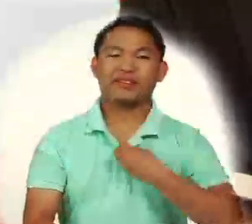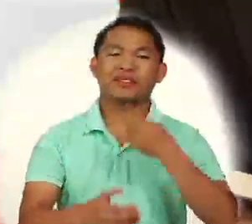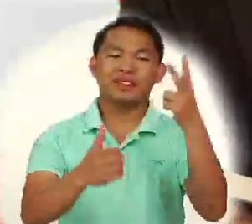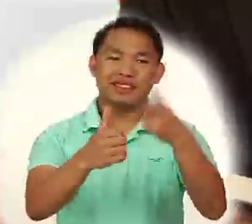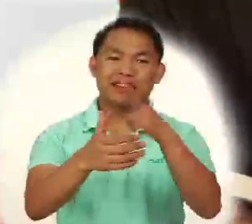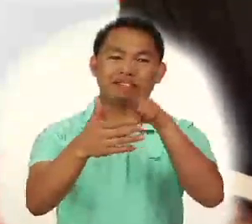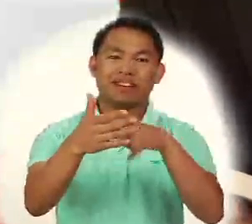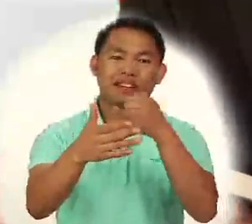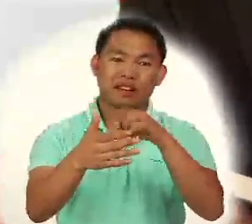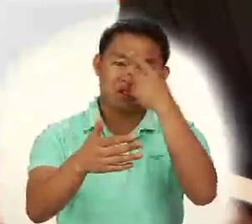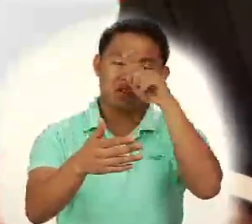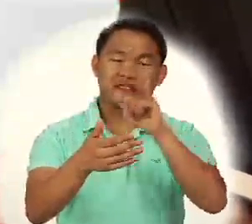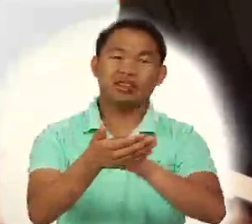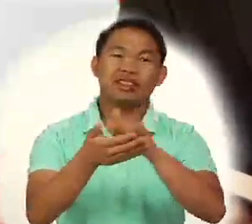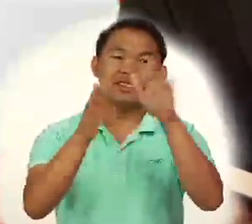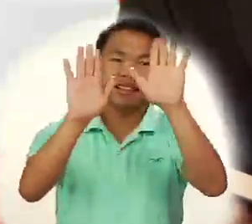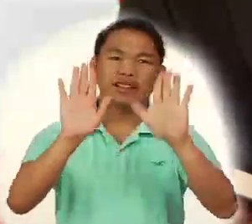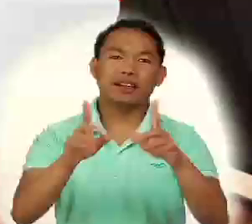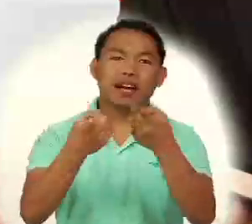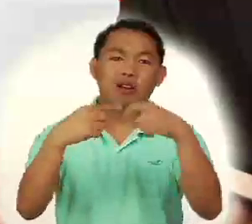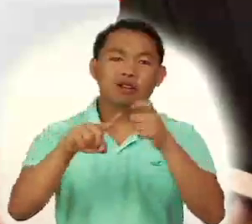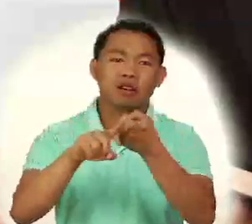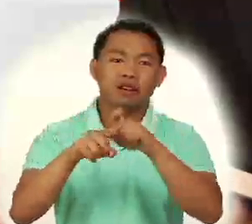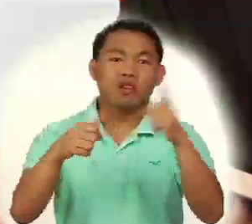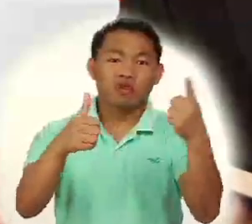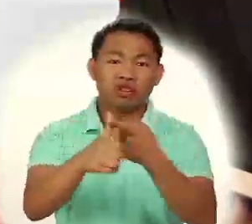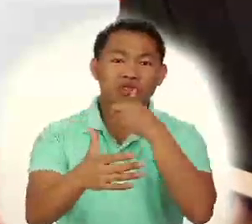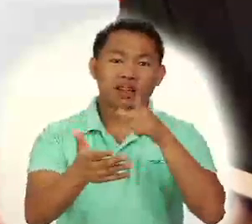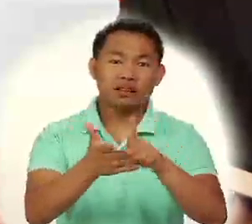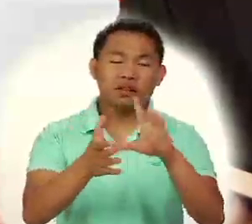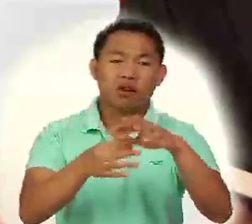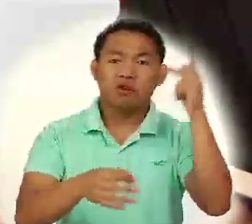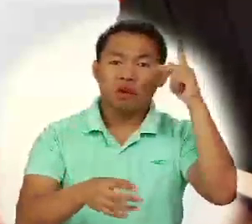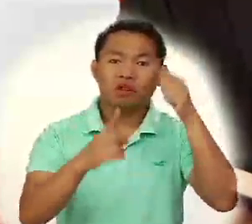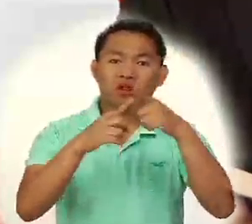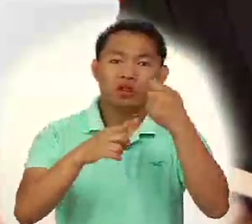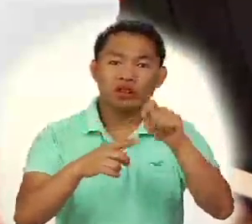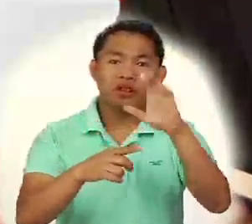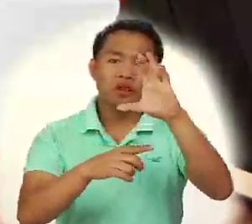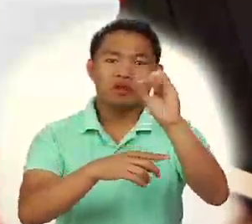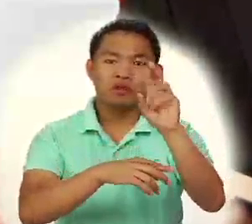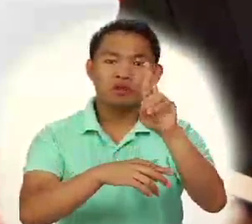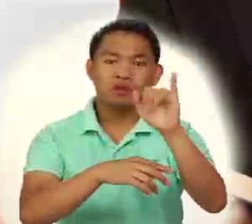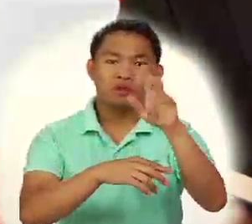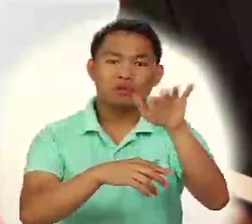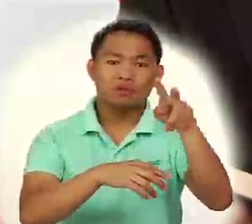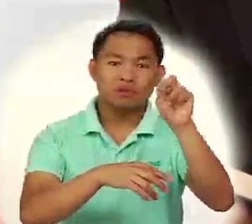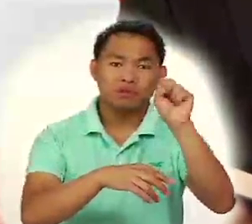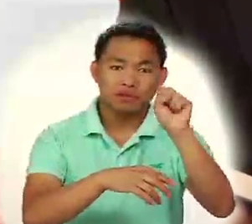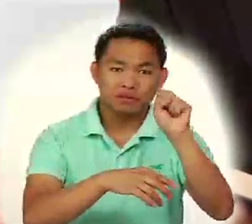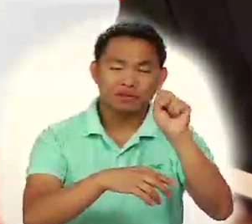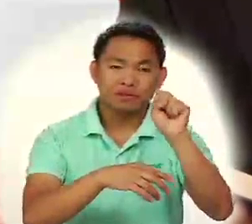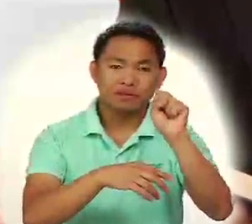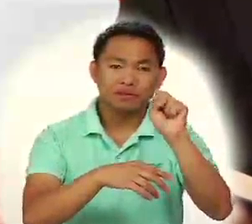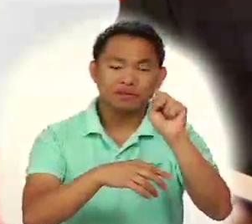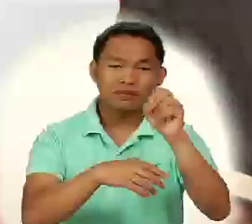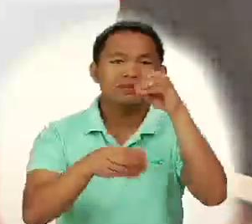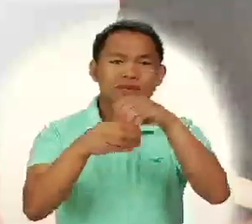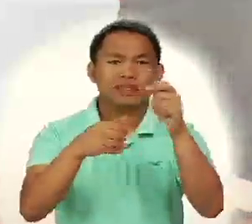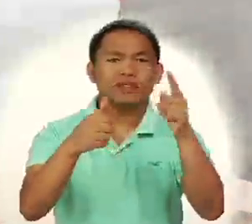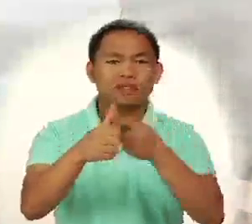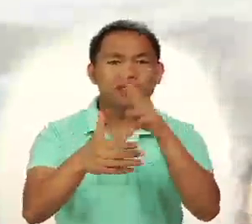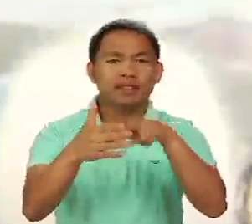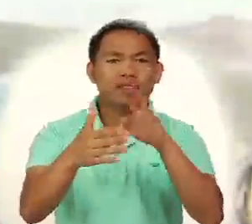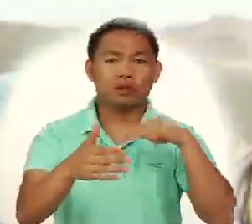Our second reading for this Sunday comes from the first letter of Paul to the Corinthians. In the first reading, we